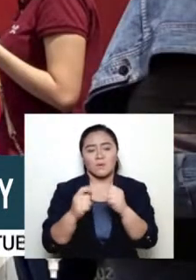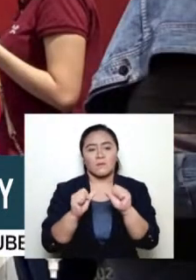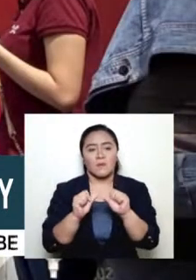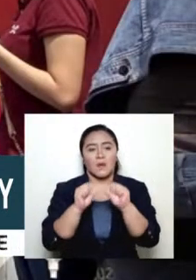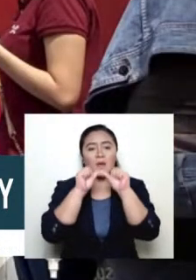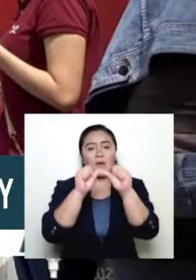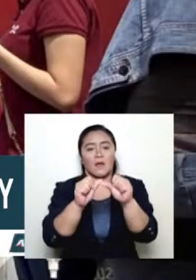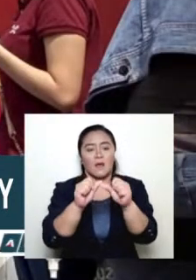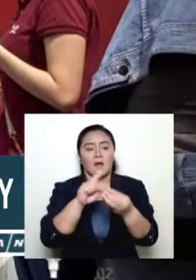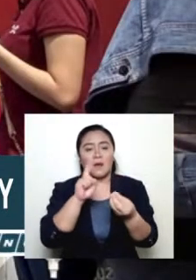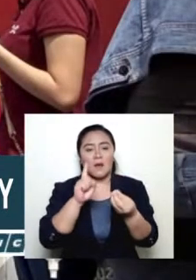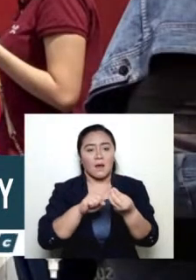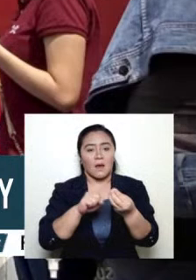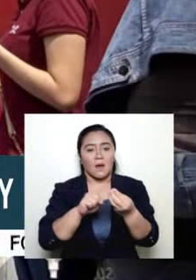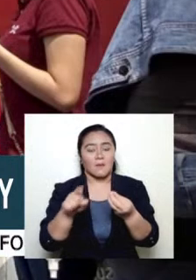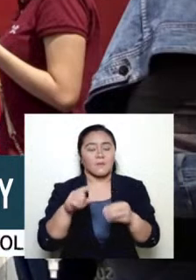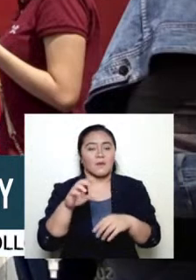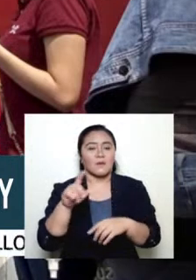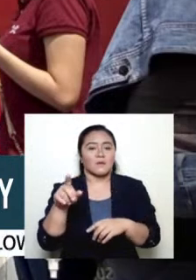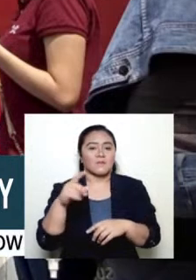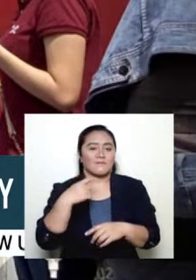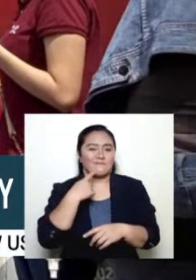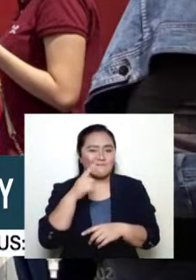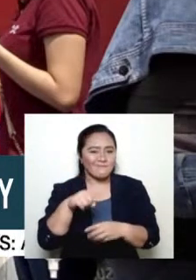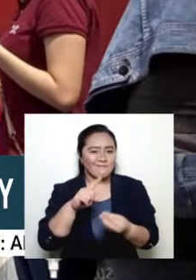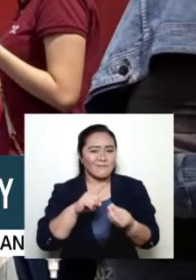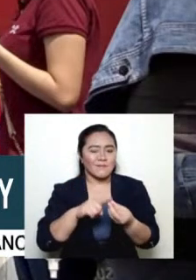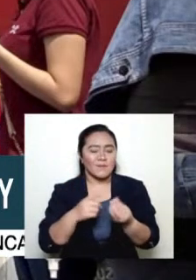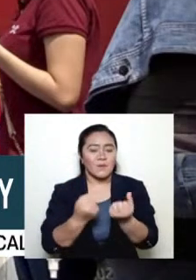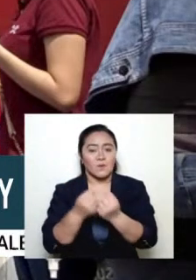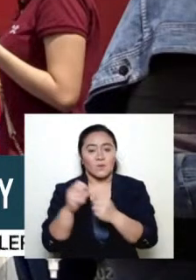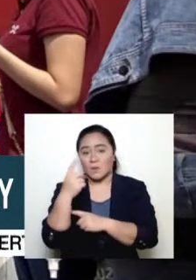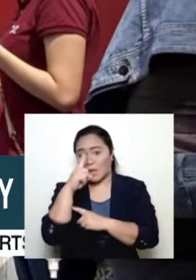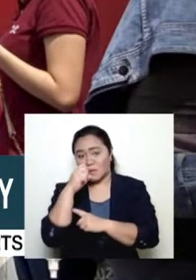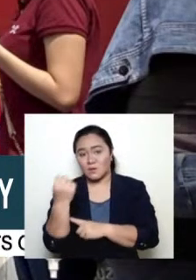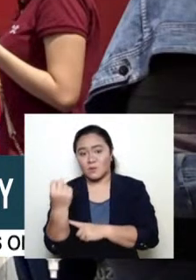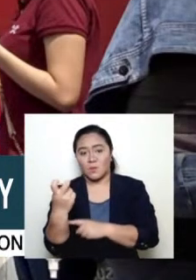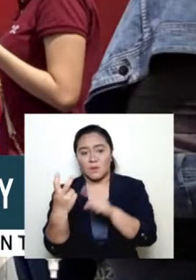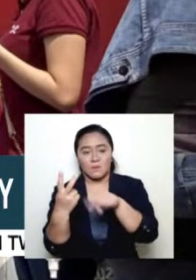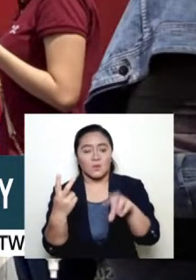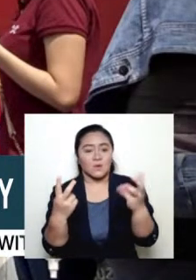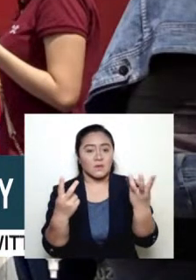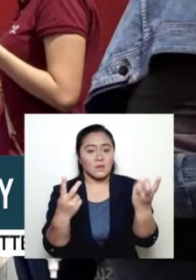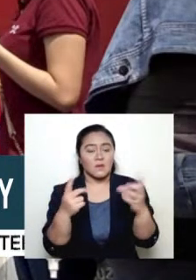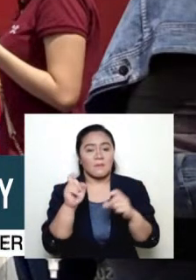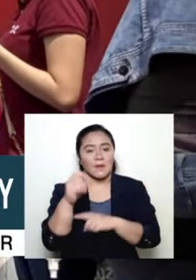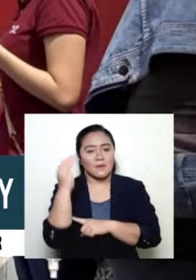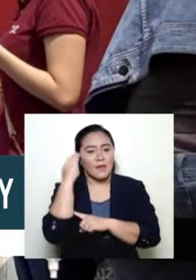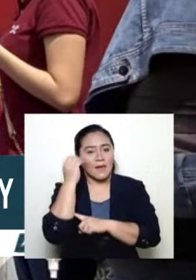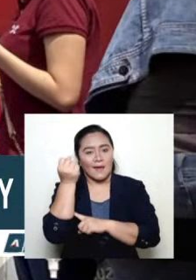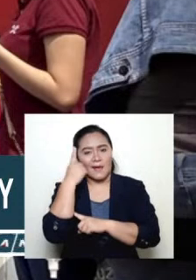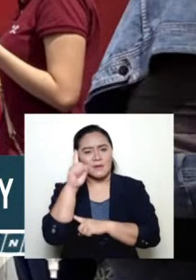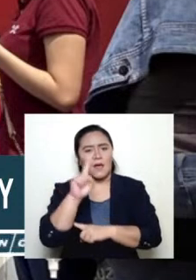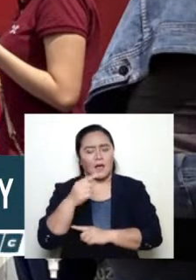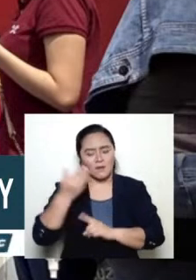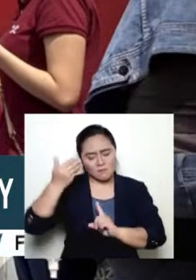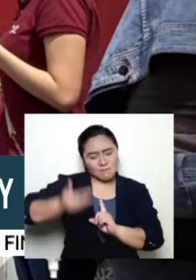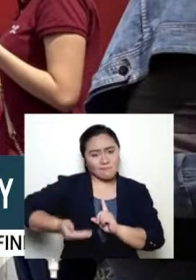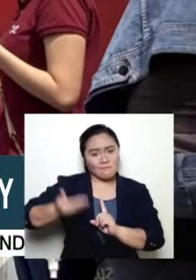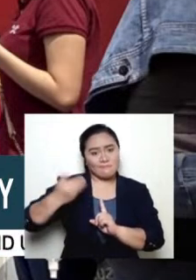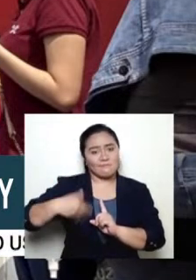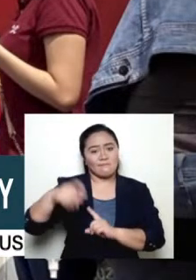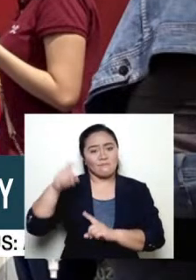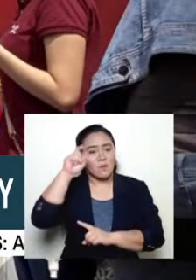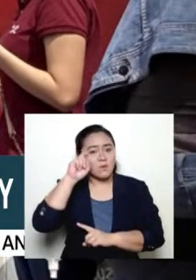sexual consent, from 12 to 16 years old, saying 12 is too young to be able to fully understand a person's sexuality. Aside from De Guzman and Bello,